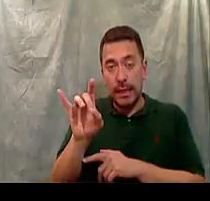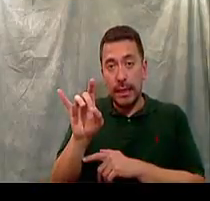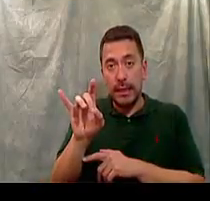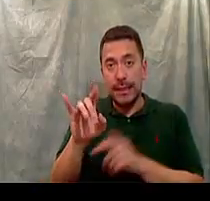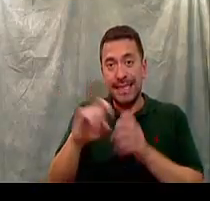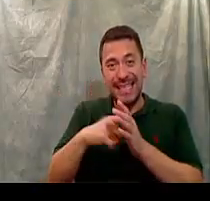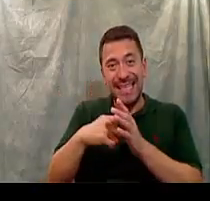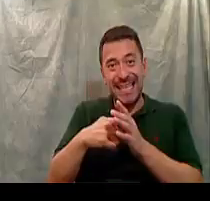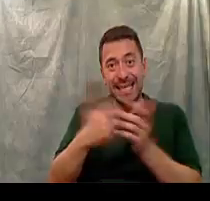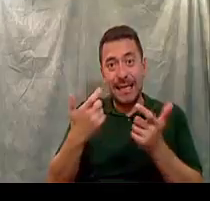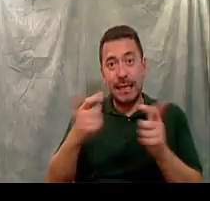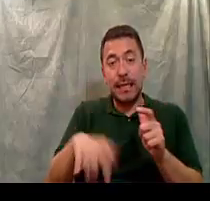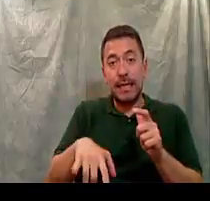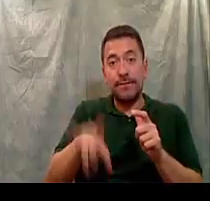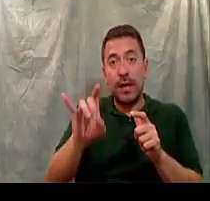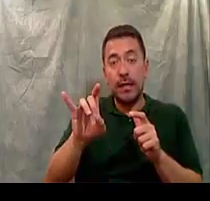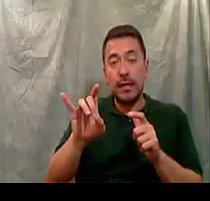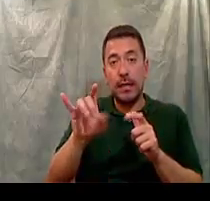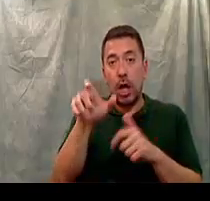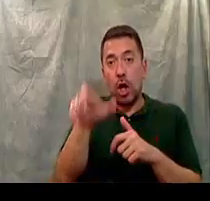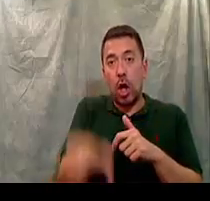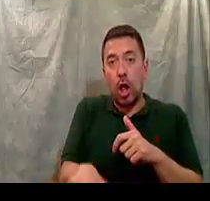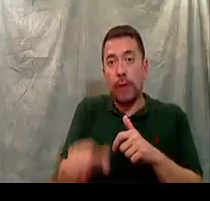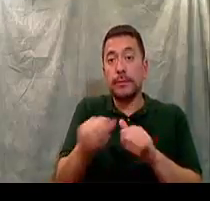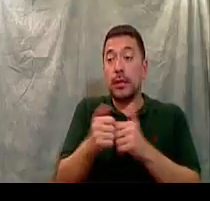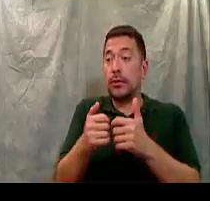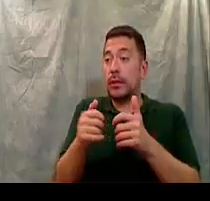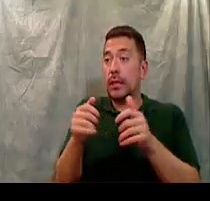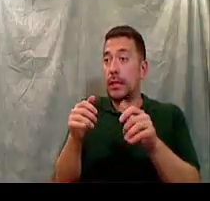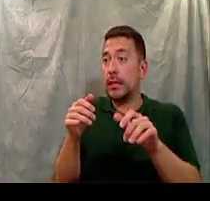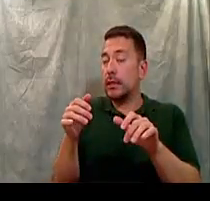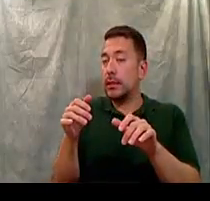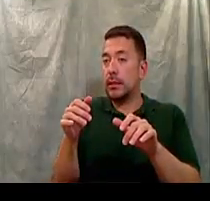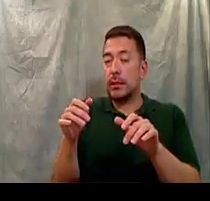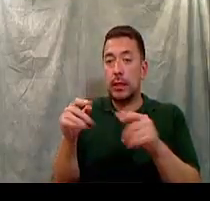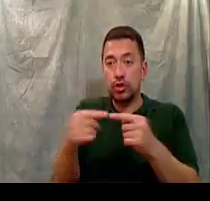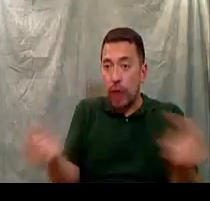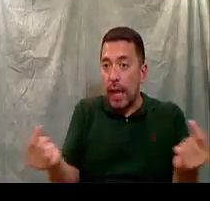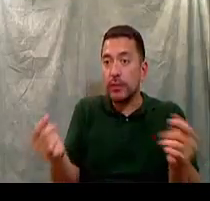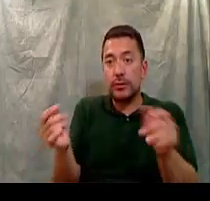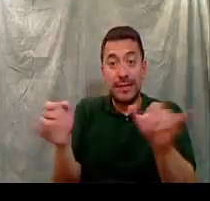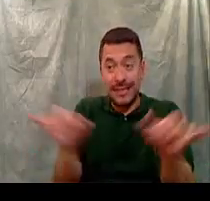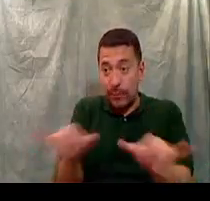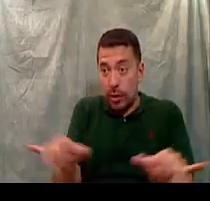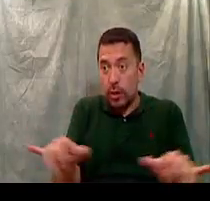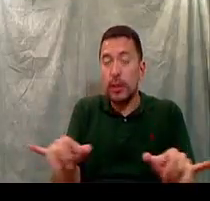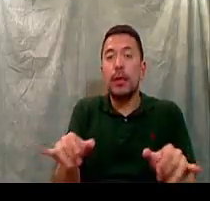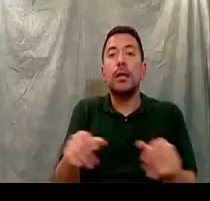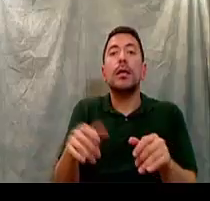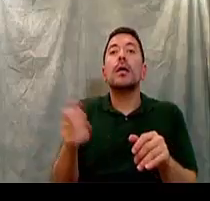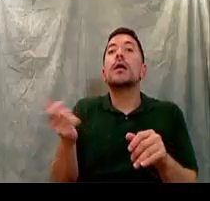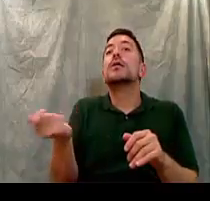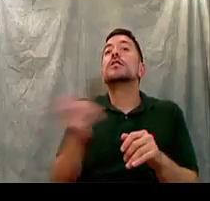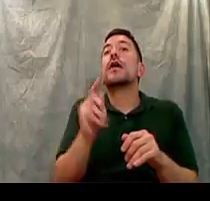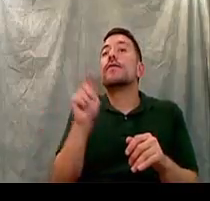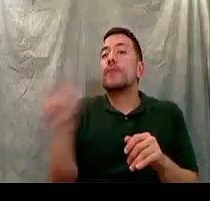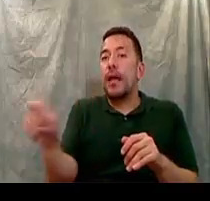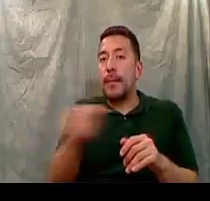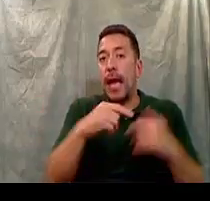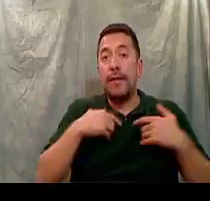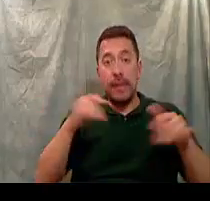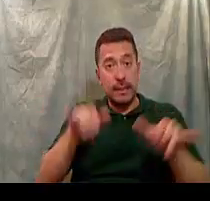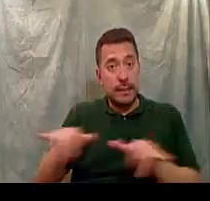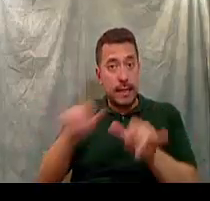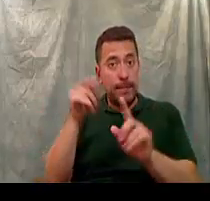where you summarize key findings. How do they each contrast? How do they relate? What are the similarities? Are there several that make the same point? So that's a big